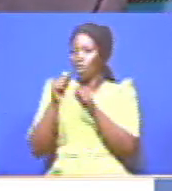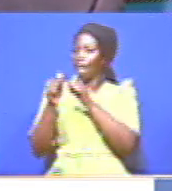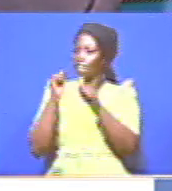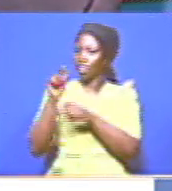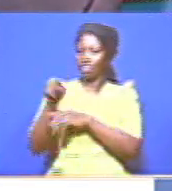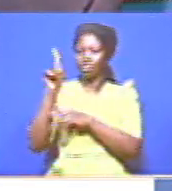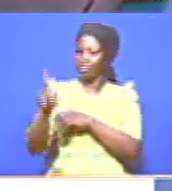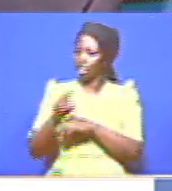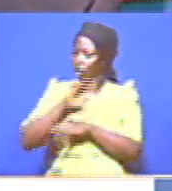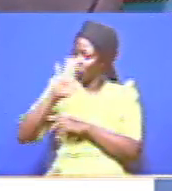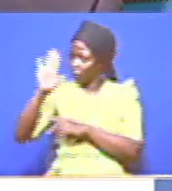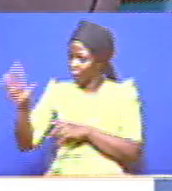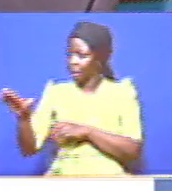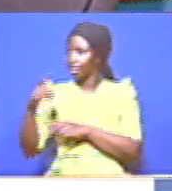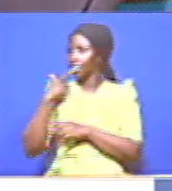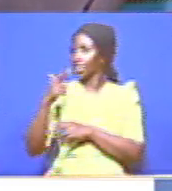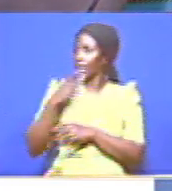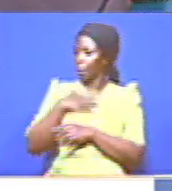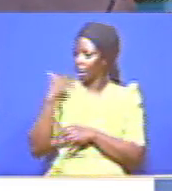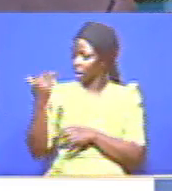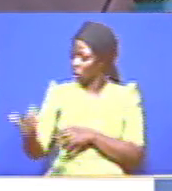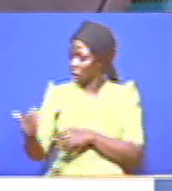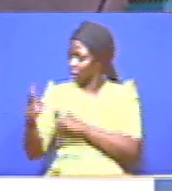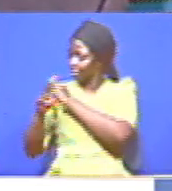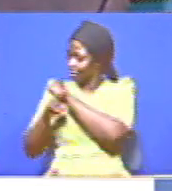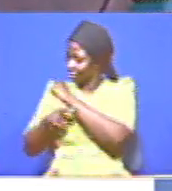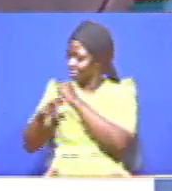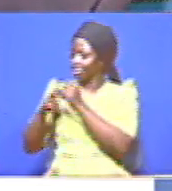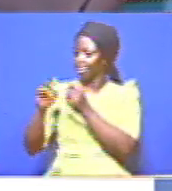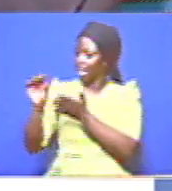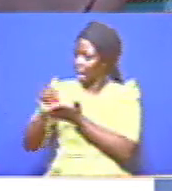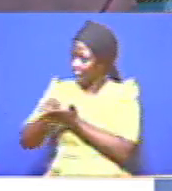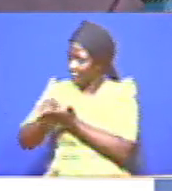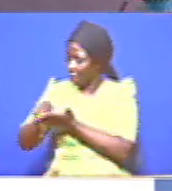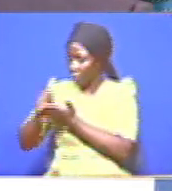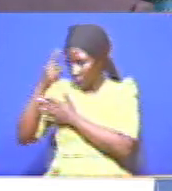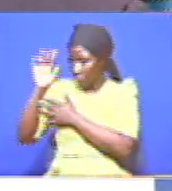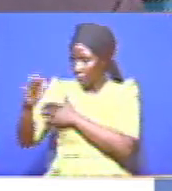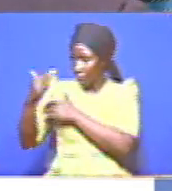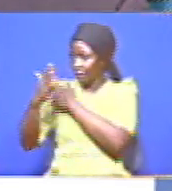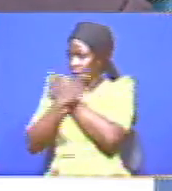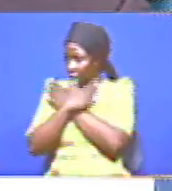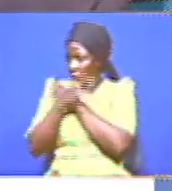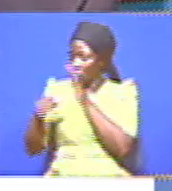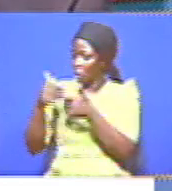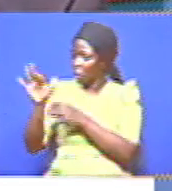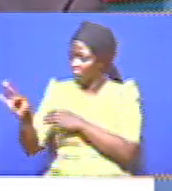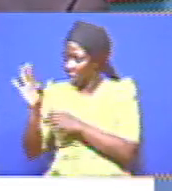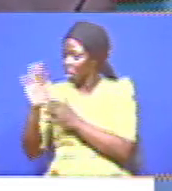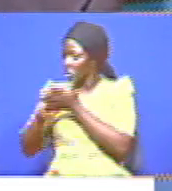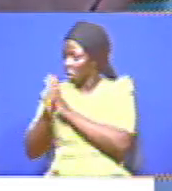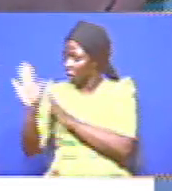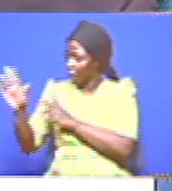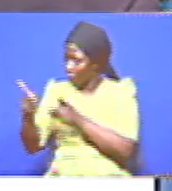back. Mm-hmm. I tell my child, stealing the rubber of your colleague or picking it without his or her